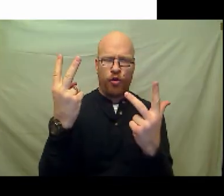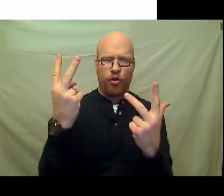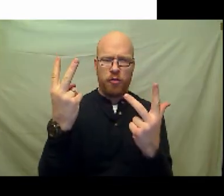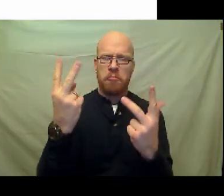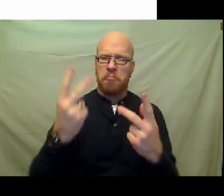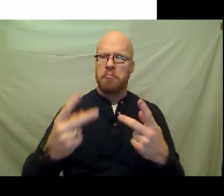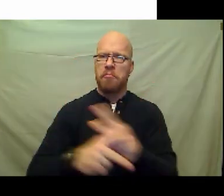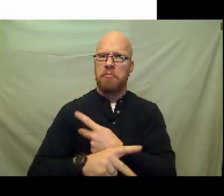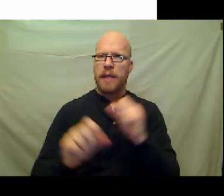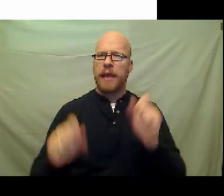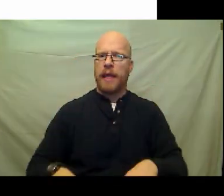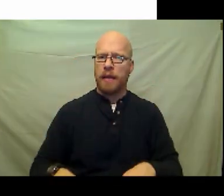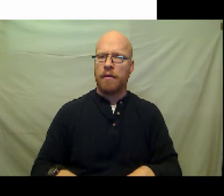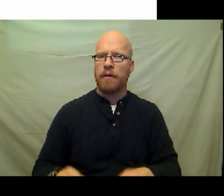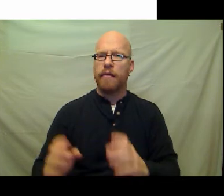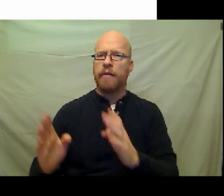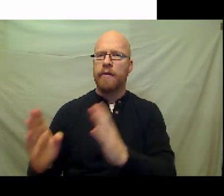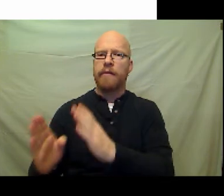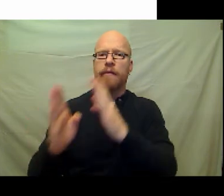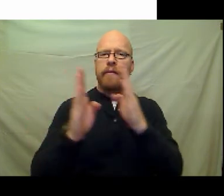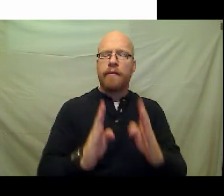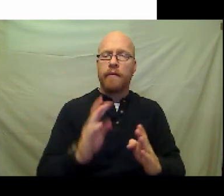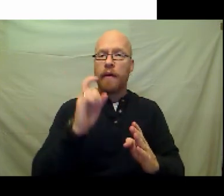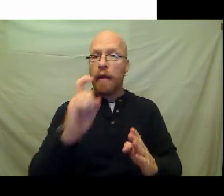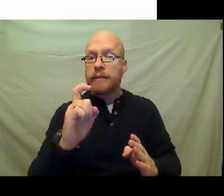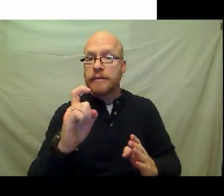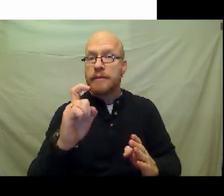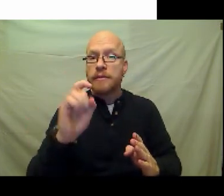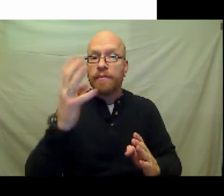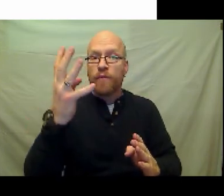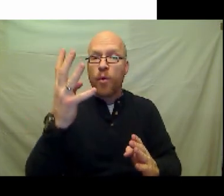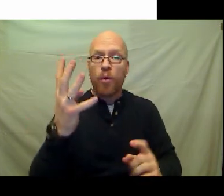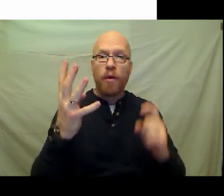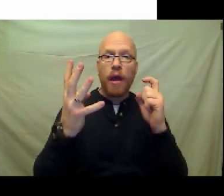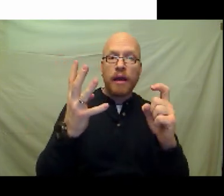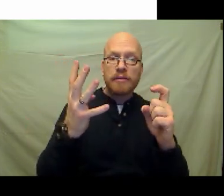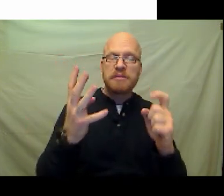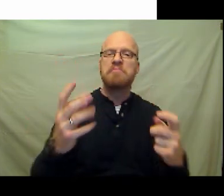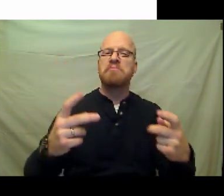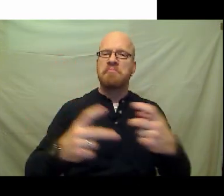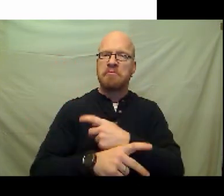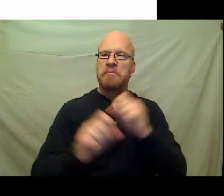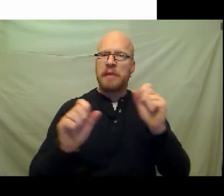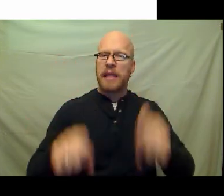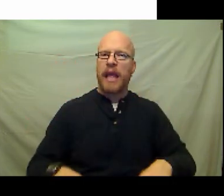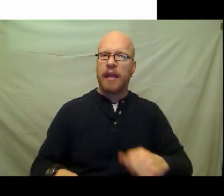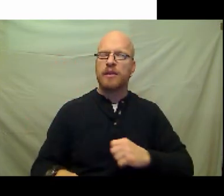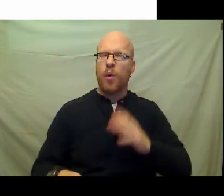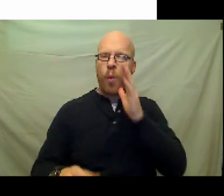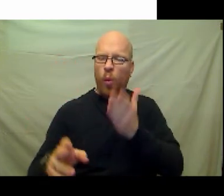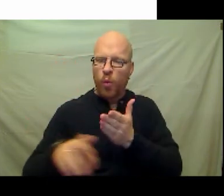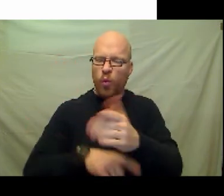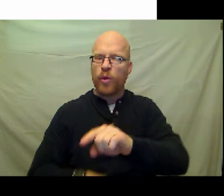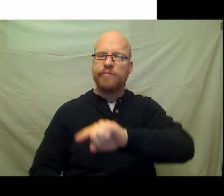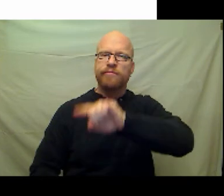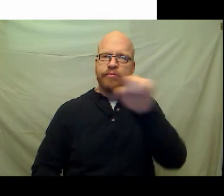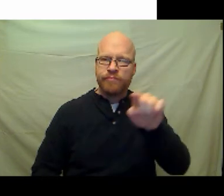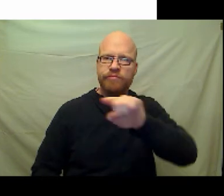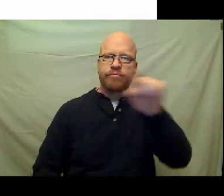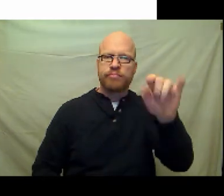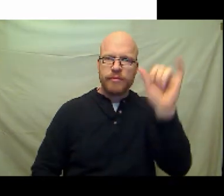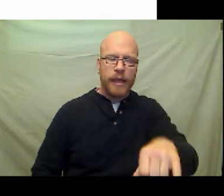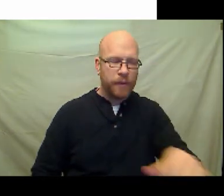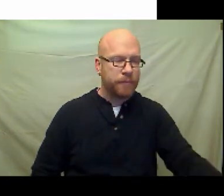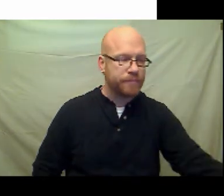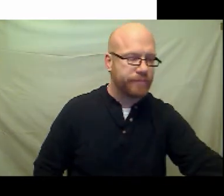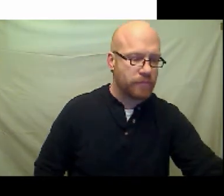we have 12 times 1/3. We can multiply numbers together. Then we have x to the fourth times x. We can multiply that together. So